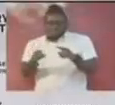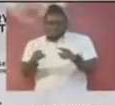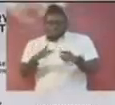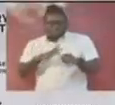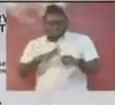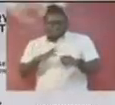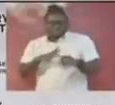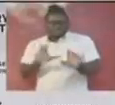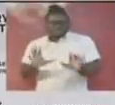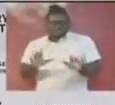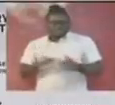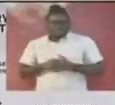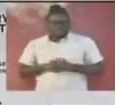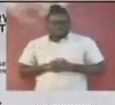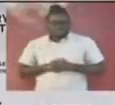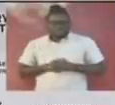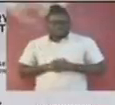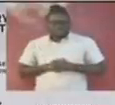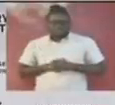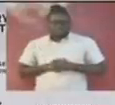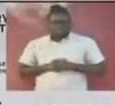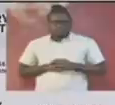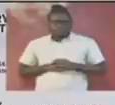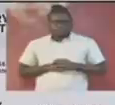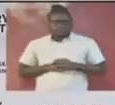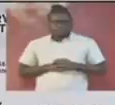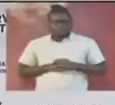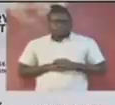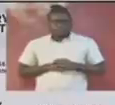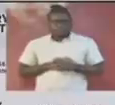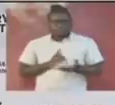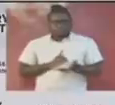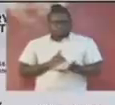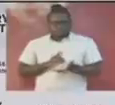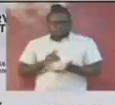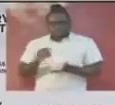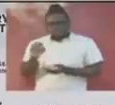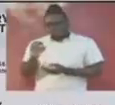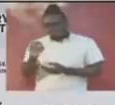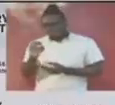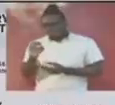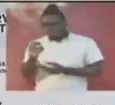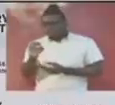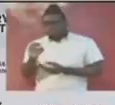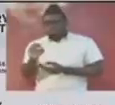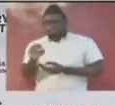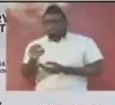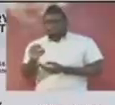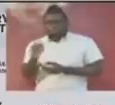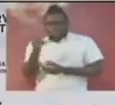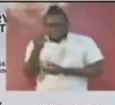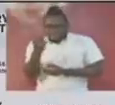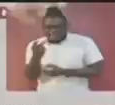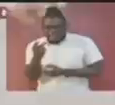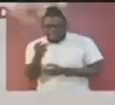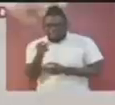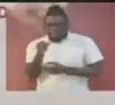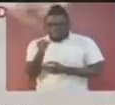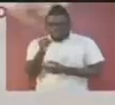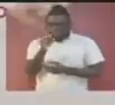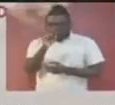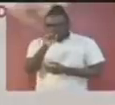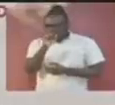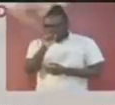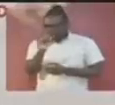Thank you very much, Dr. Othello. Okay, first of all, just check your mic. Wonderful. First of all, I